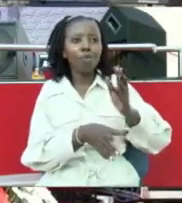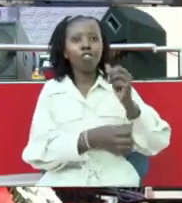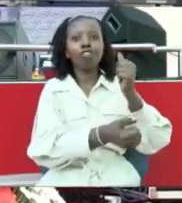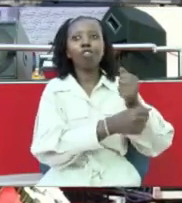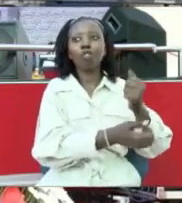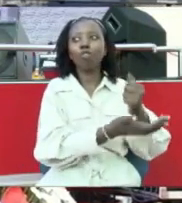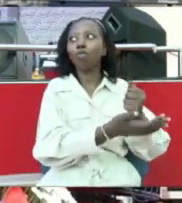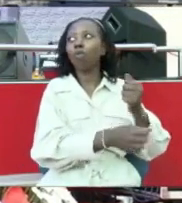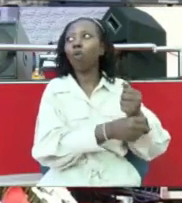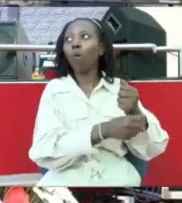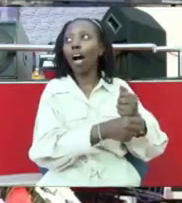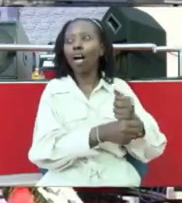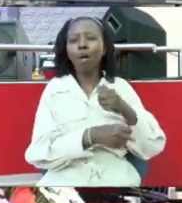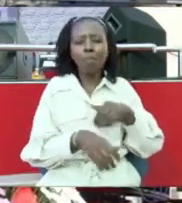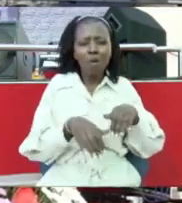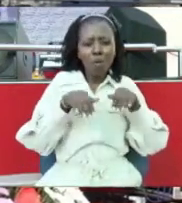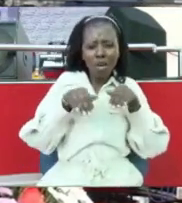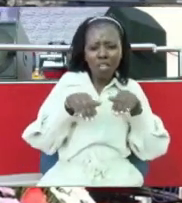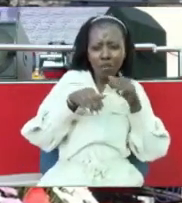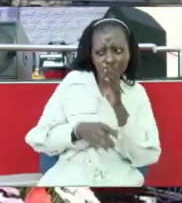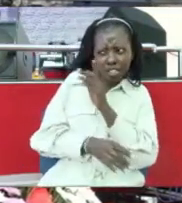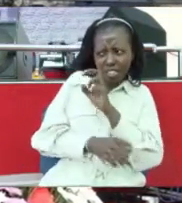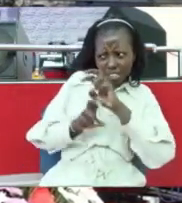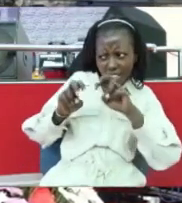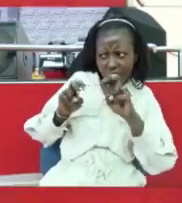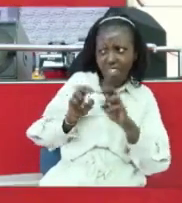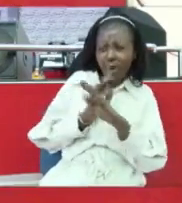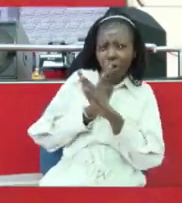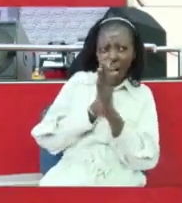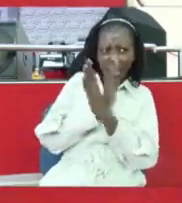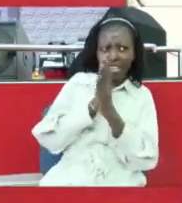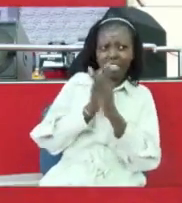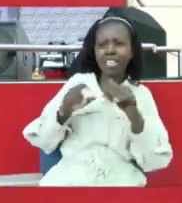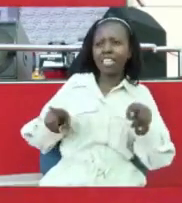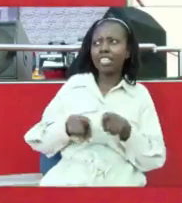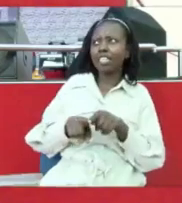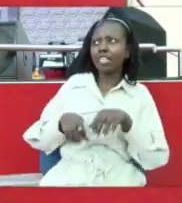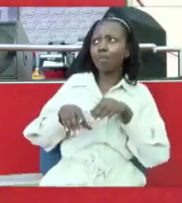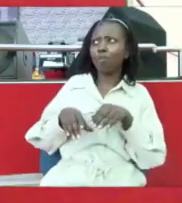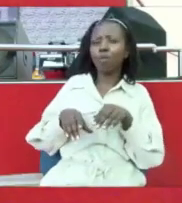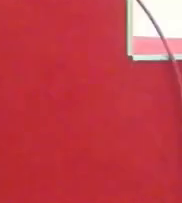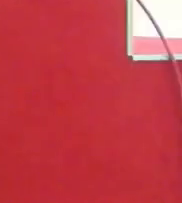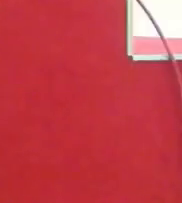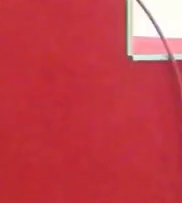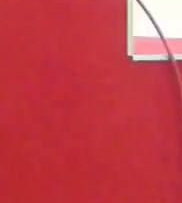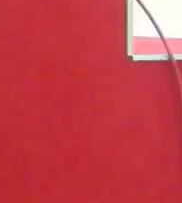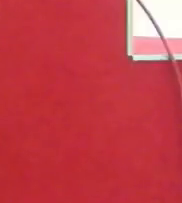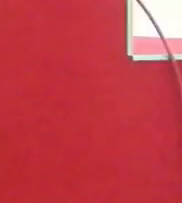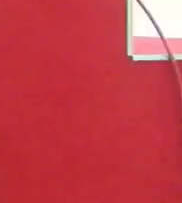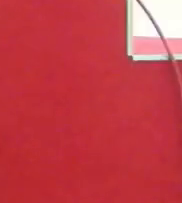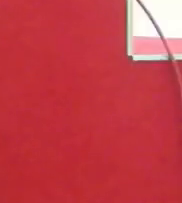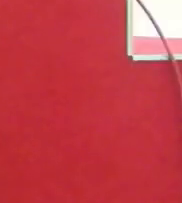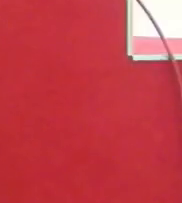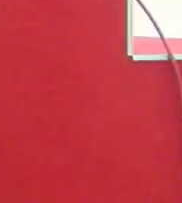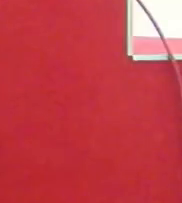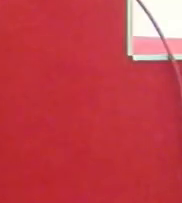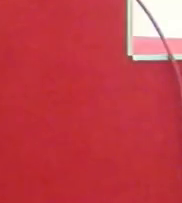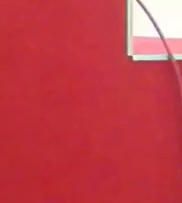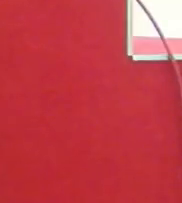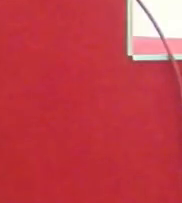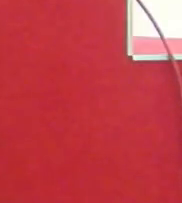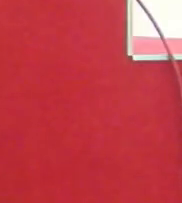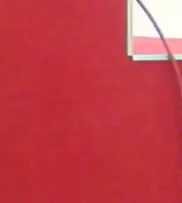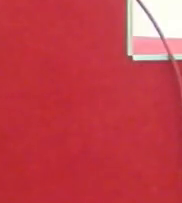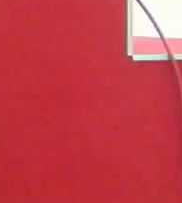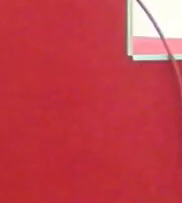ya Katoliki iko hapa niwe ninaomba nikimchungulia ninaomba nikimwangalia akija kutoka nitokeze nimwambie hey Evans.